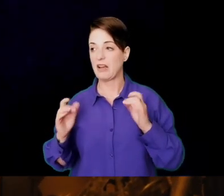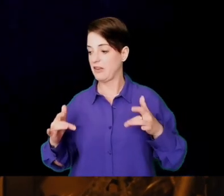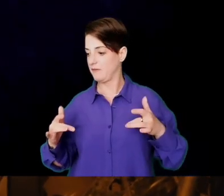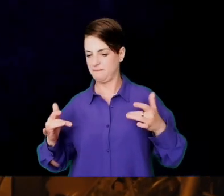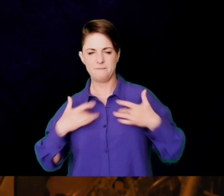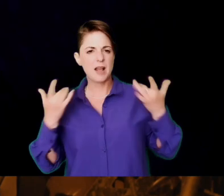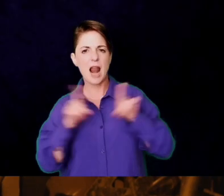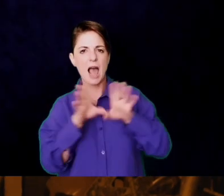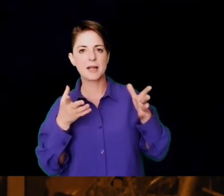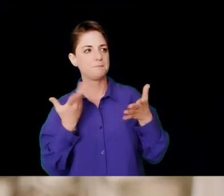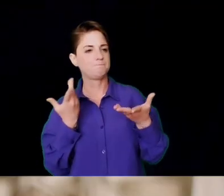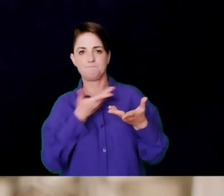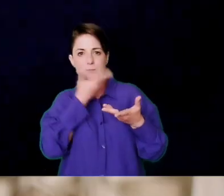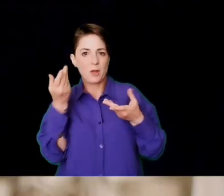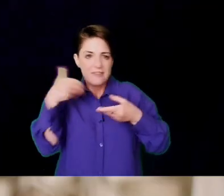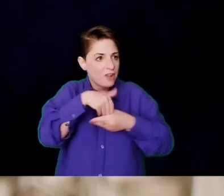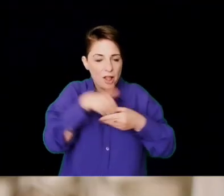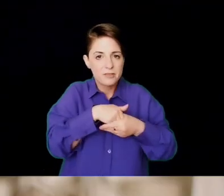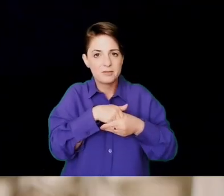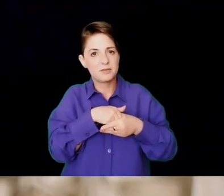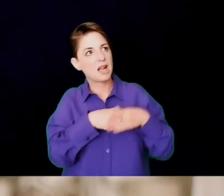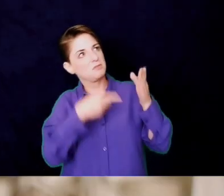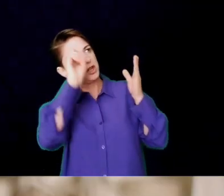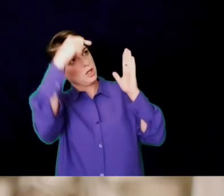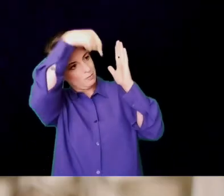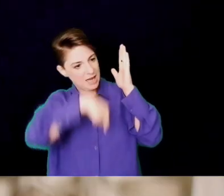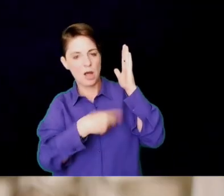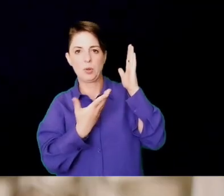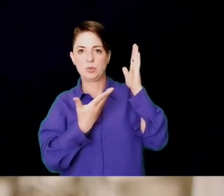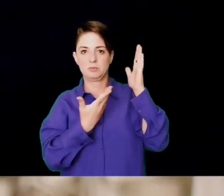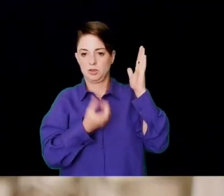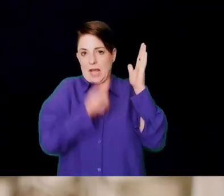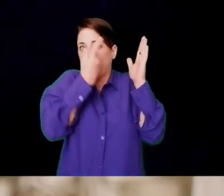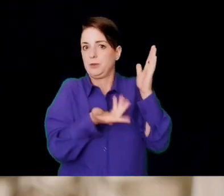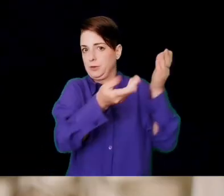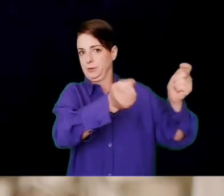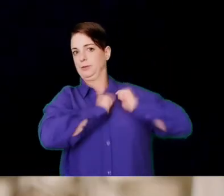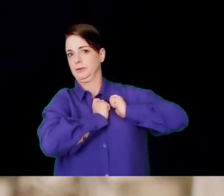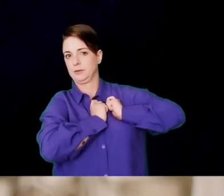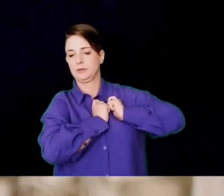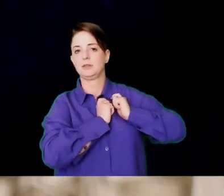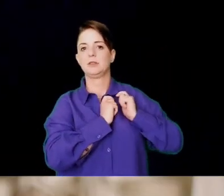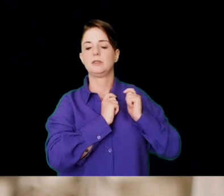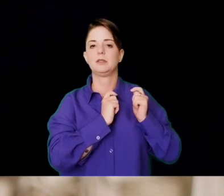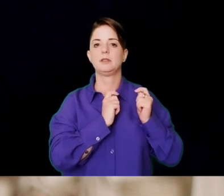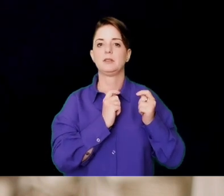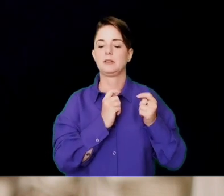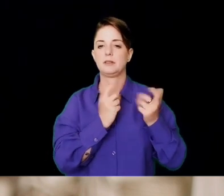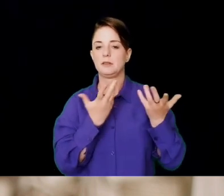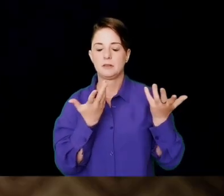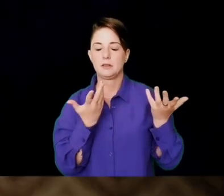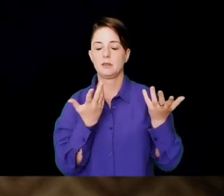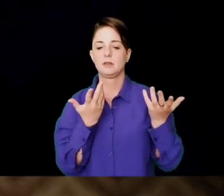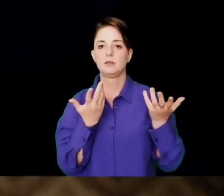honest, that we weren't involved in it. Nothing. It was just something that happened, above and beyond